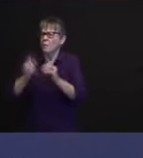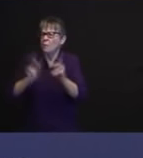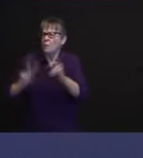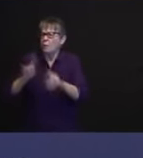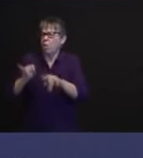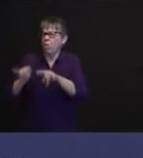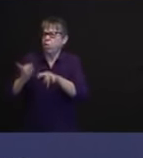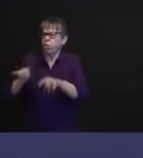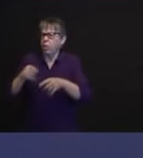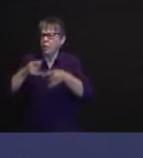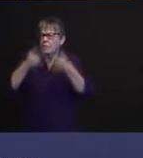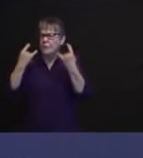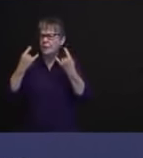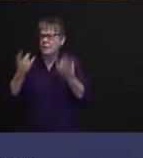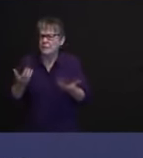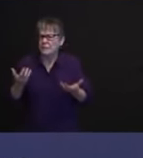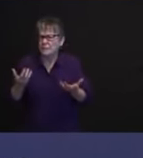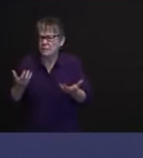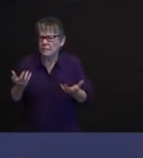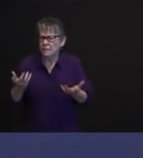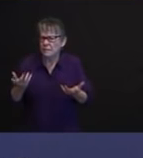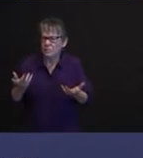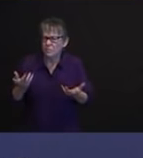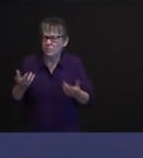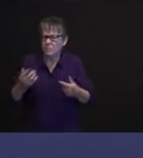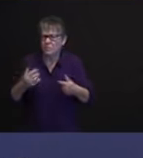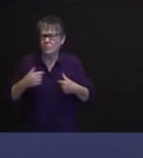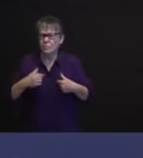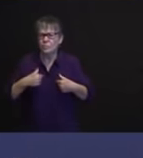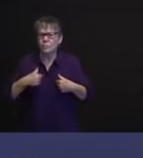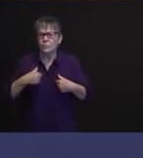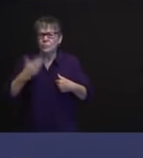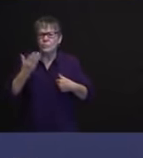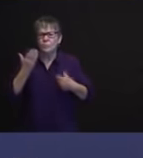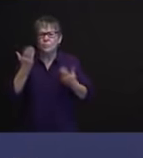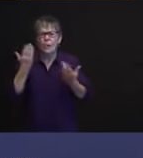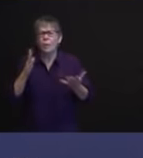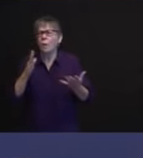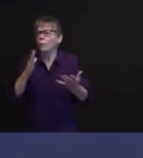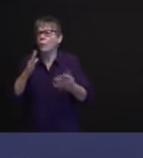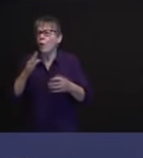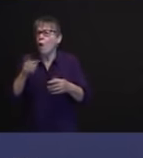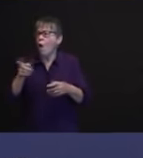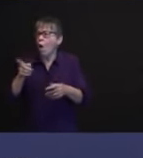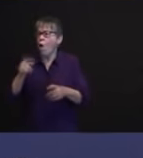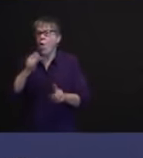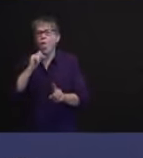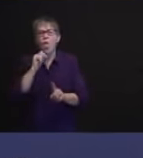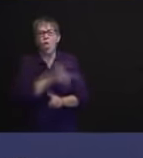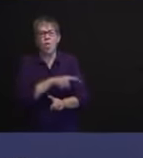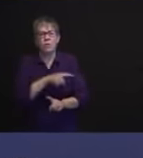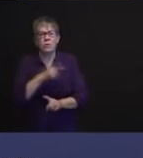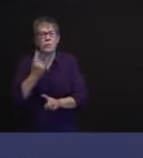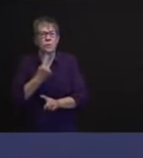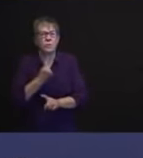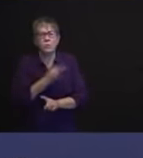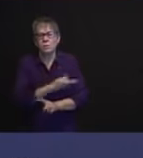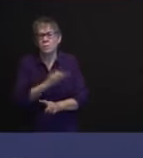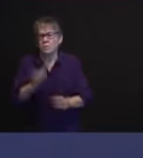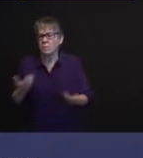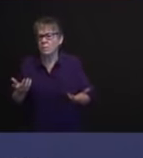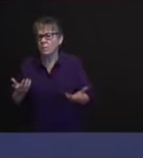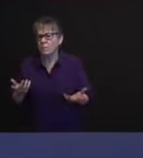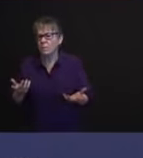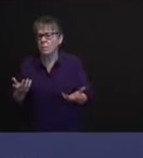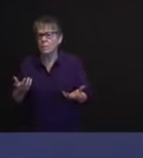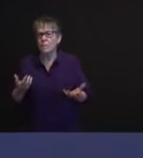more personal. I don't want to rat somebody out, but especially somebody in my own family.